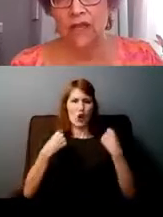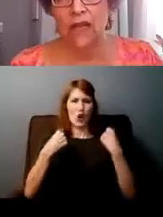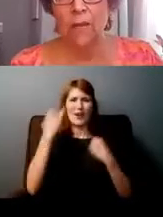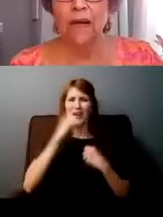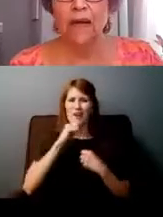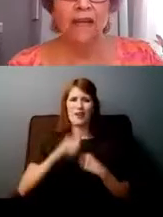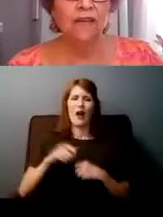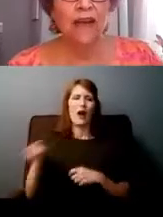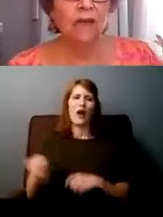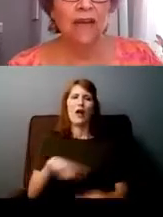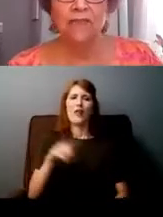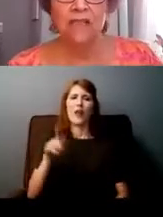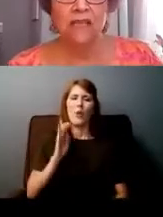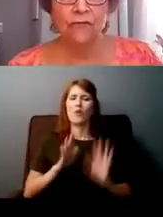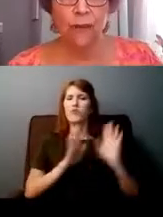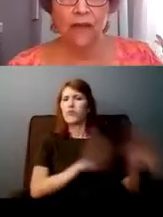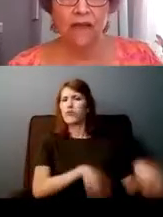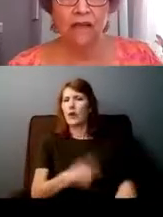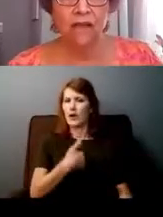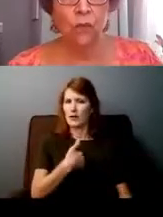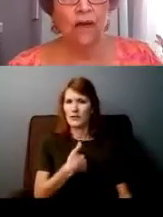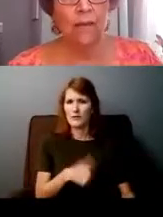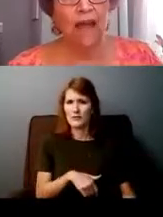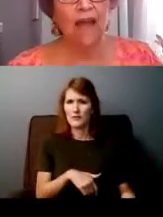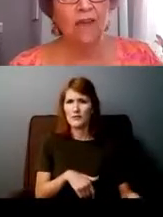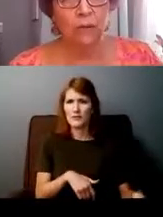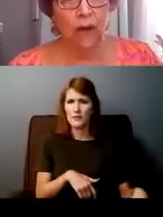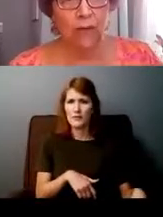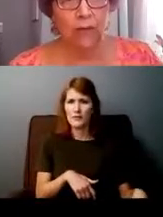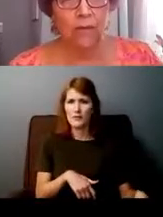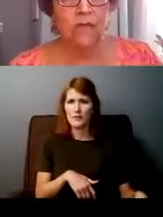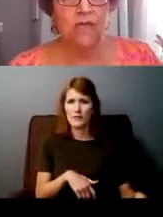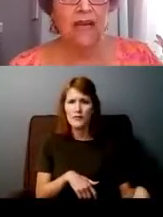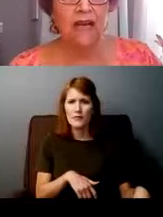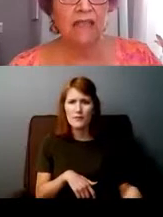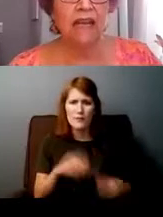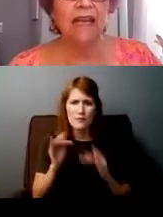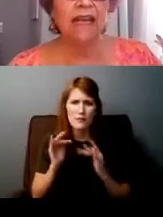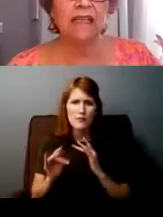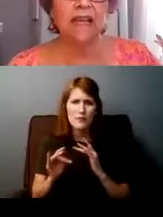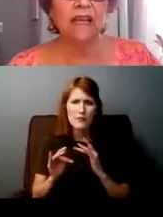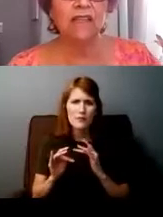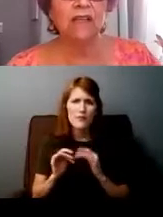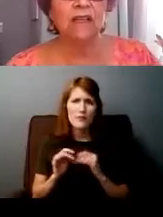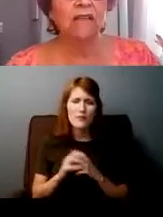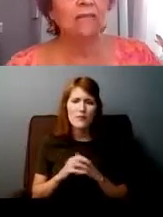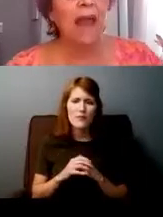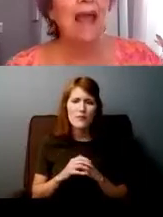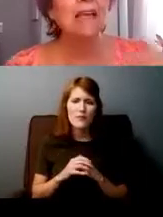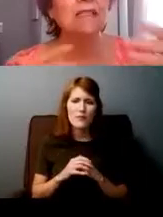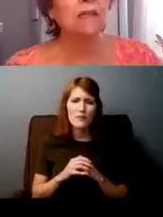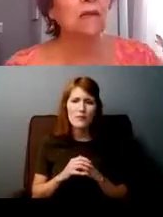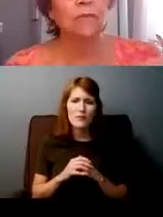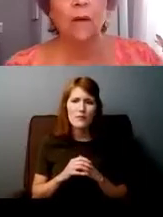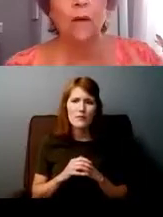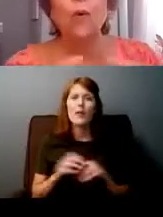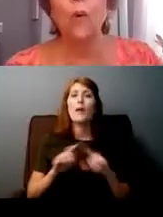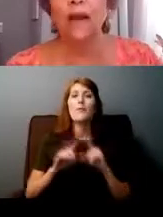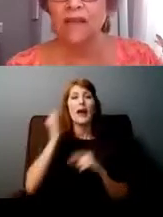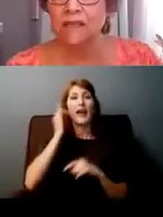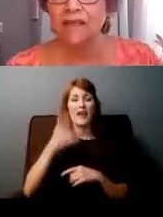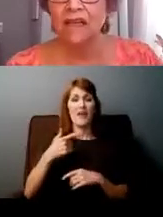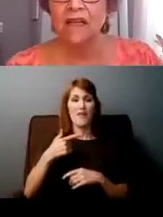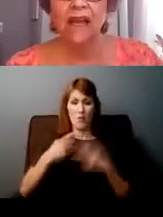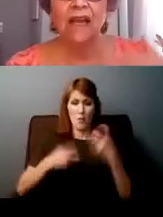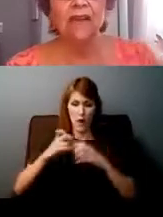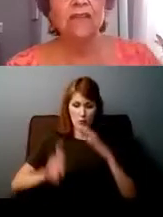on. But if I don't have a friend when I'm having problems and I can't get past a